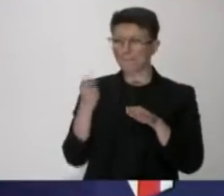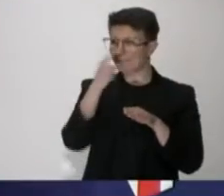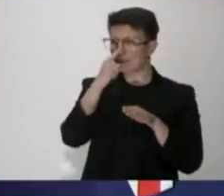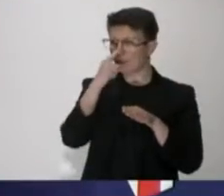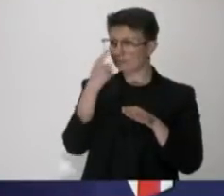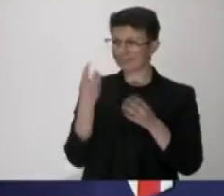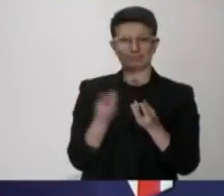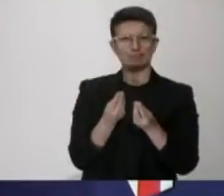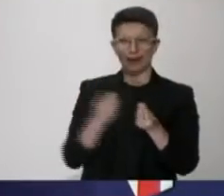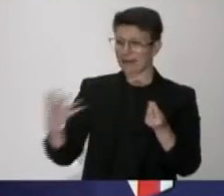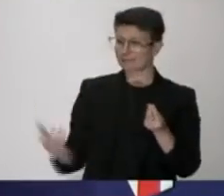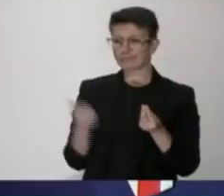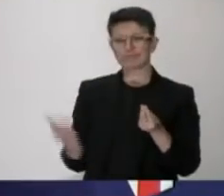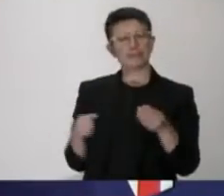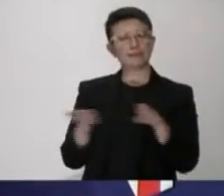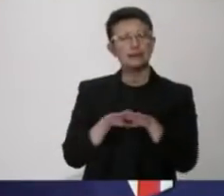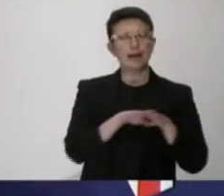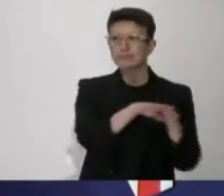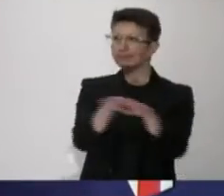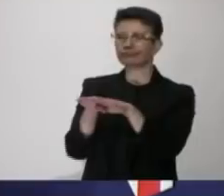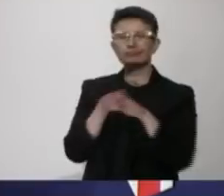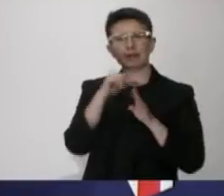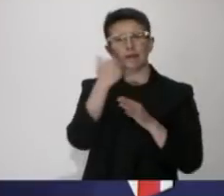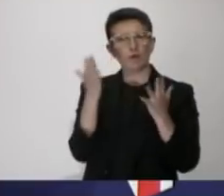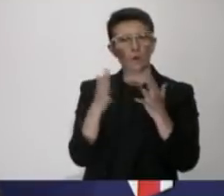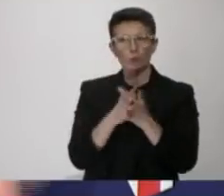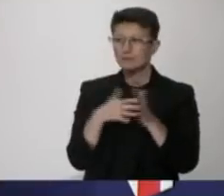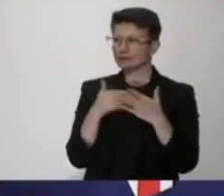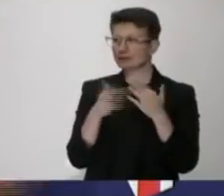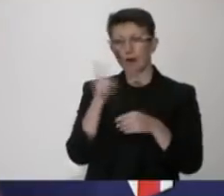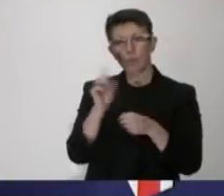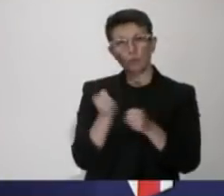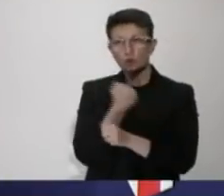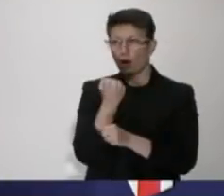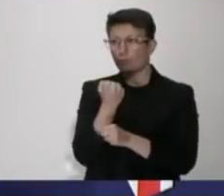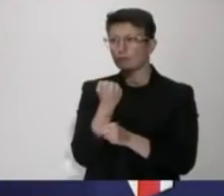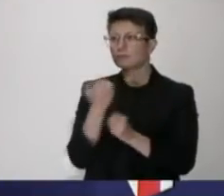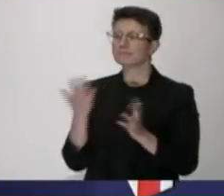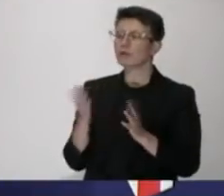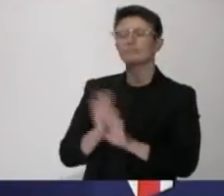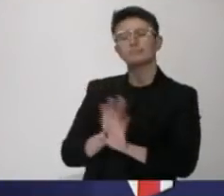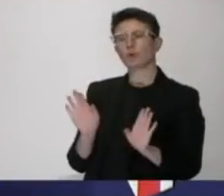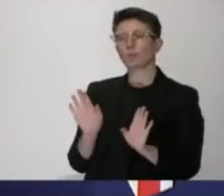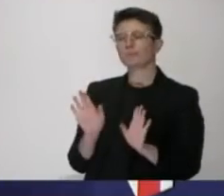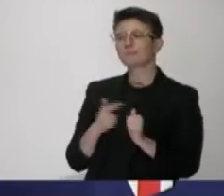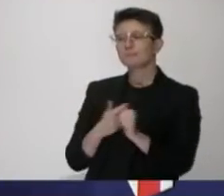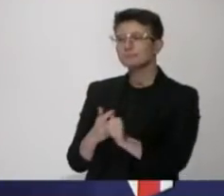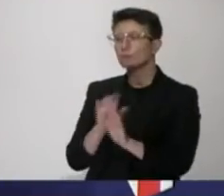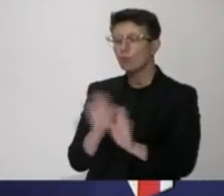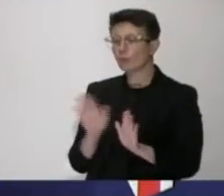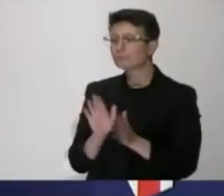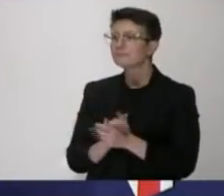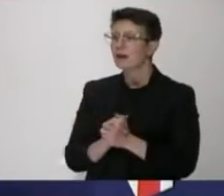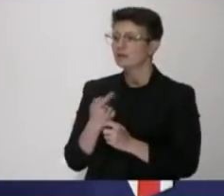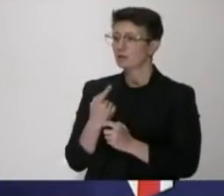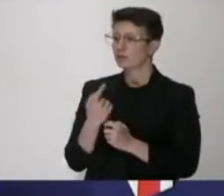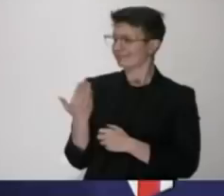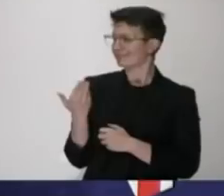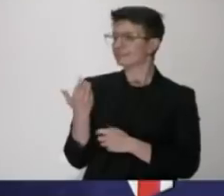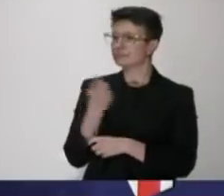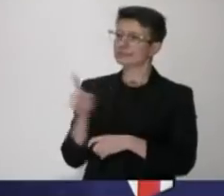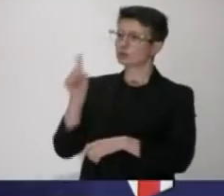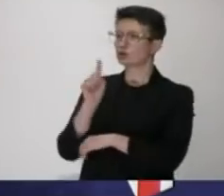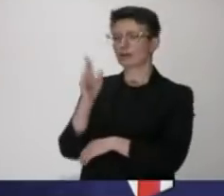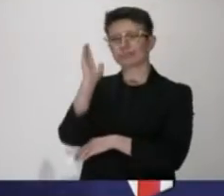aware that the government is working on the idea of social insurance. I stood on this podium and said that a couple of months ago. The Council of